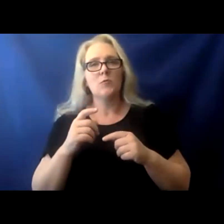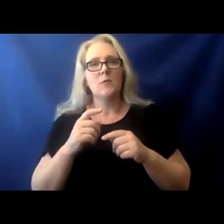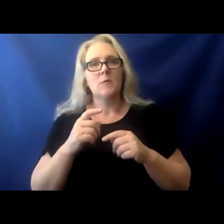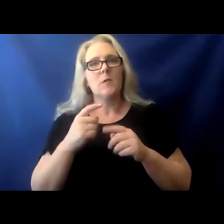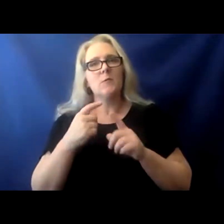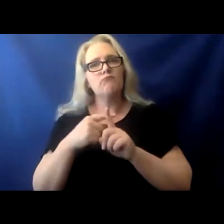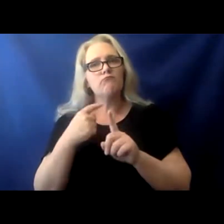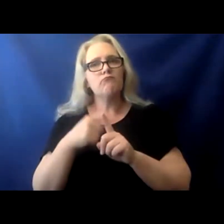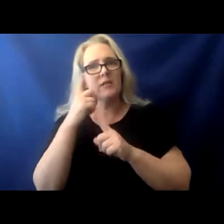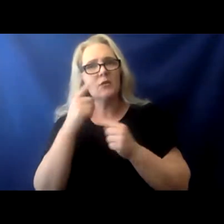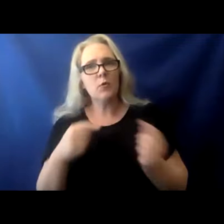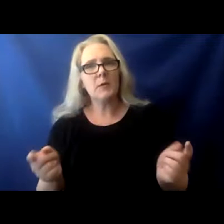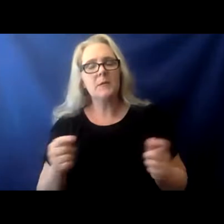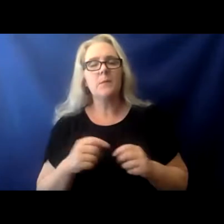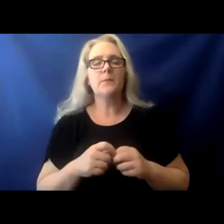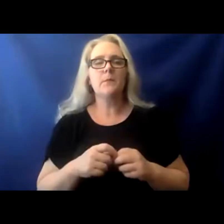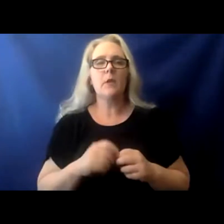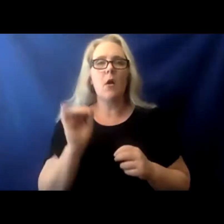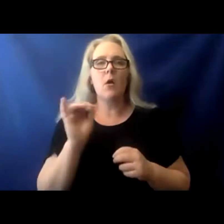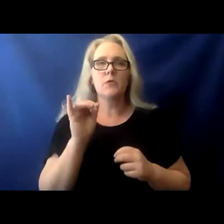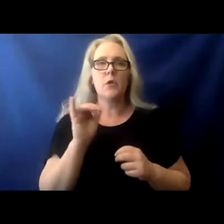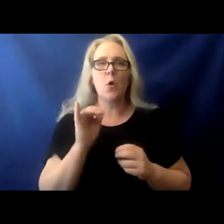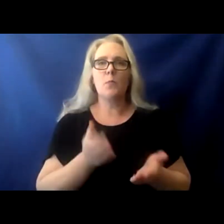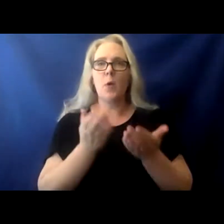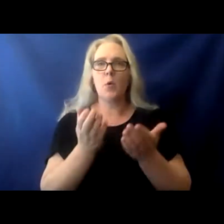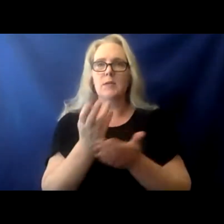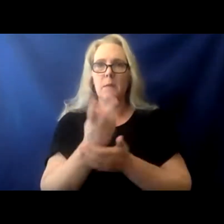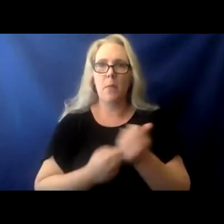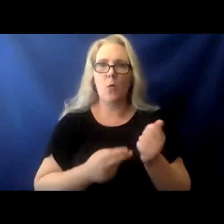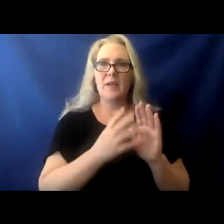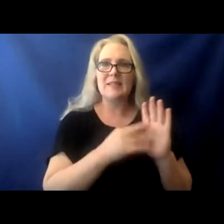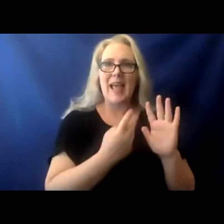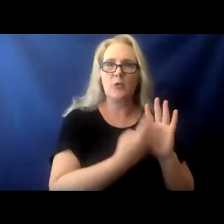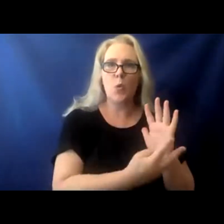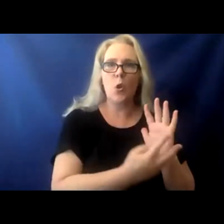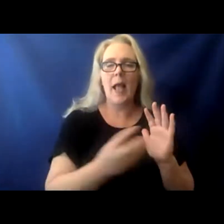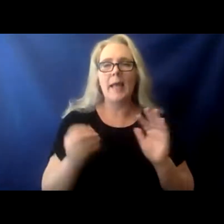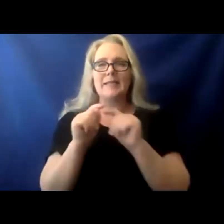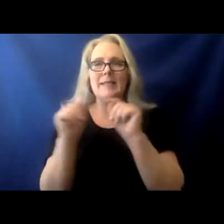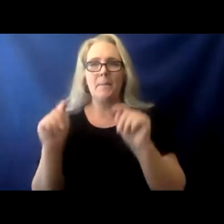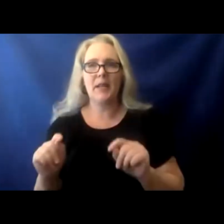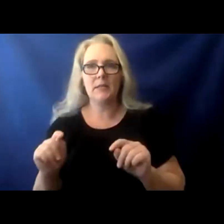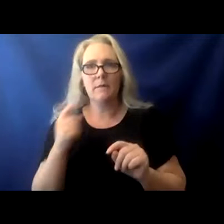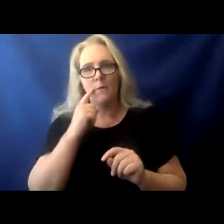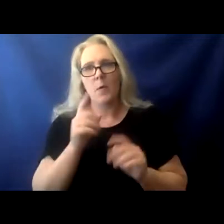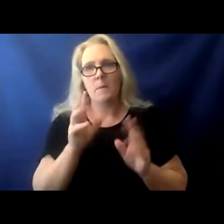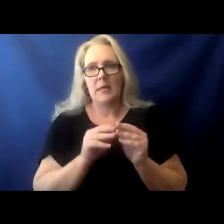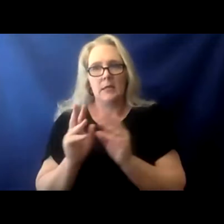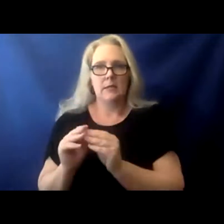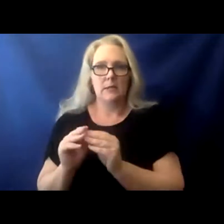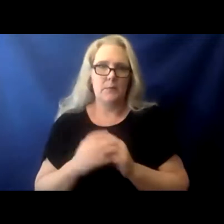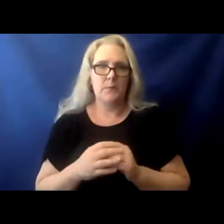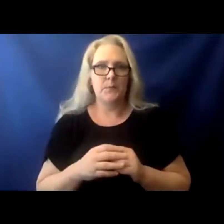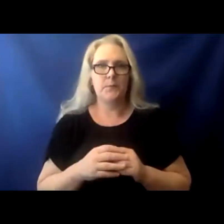that. A second is around proposing both a schedule and a template for meetings. Something that started kind of bubbling up for me is, if we were to do a